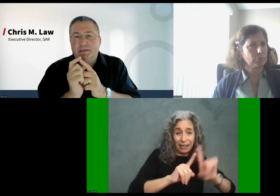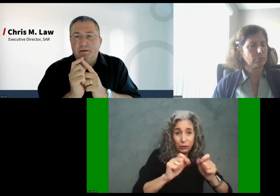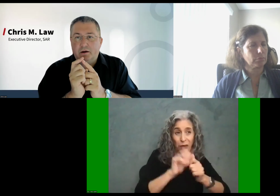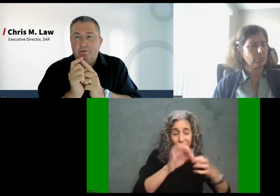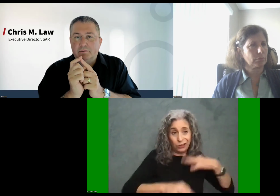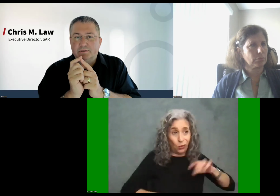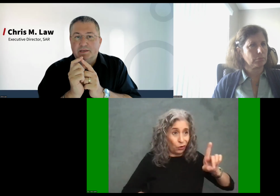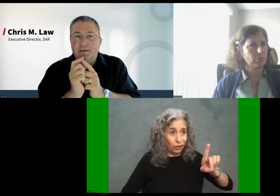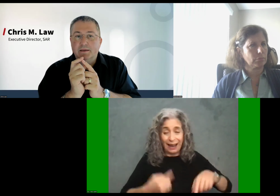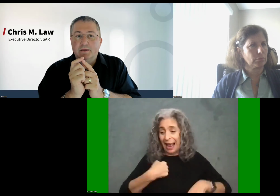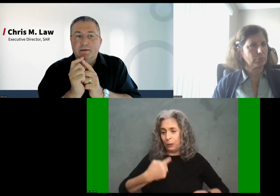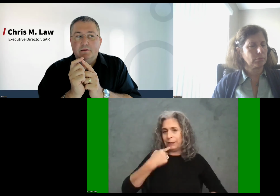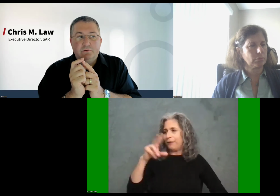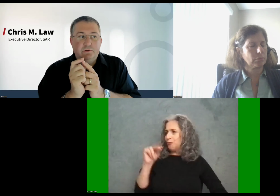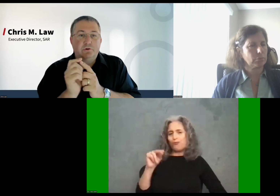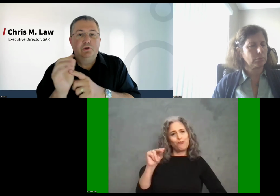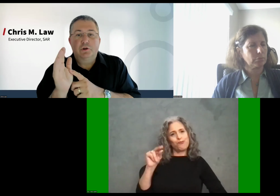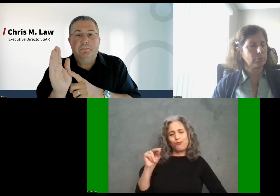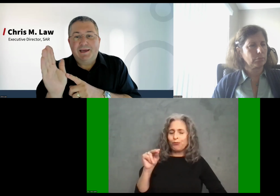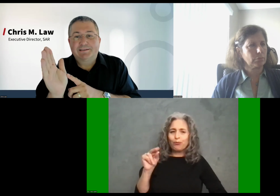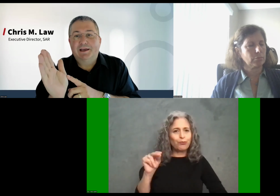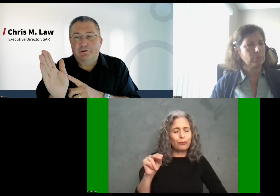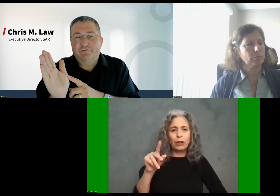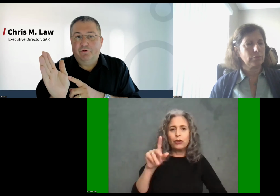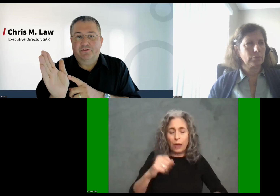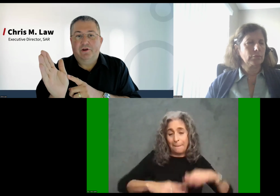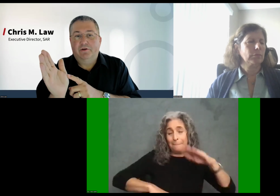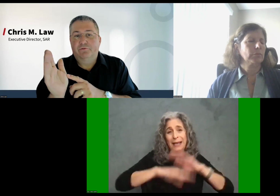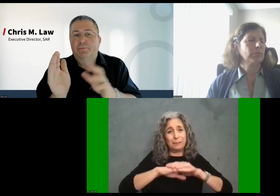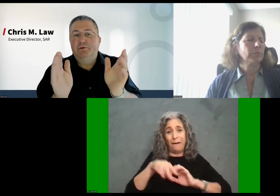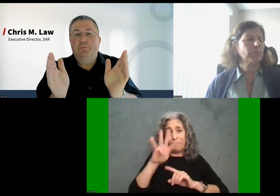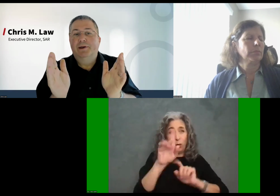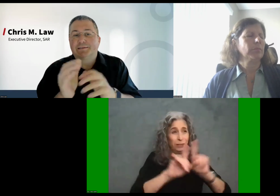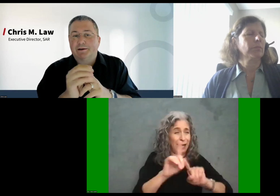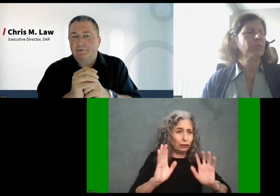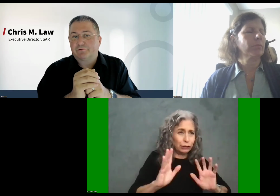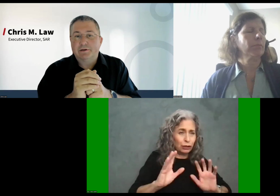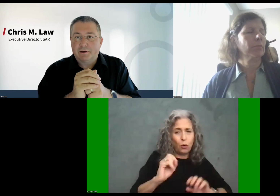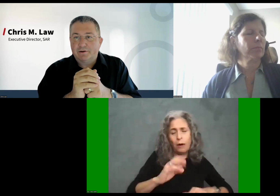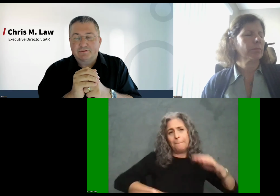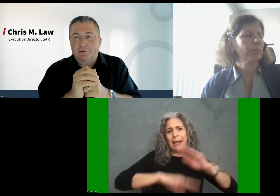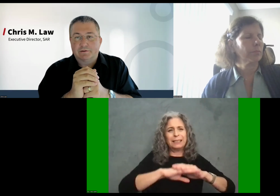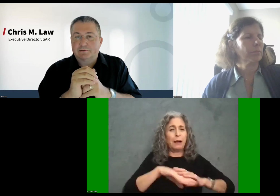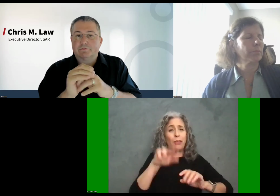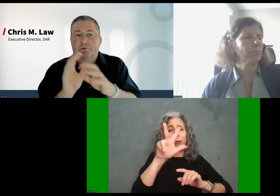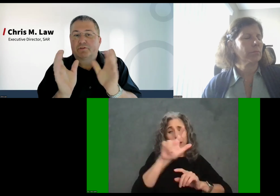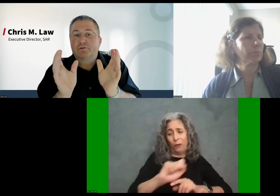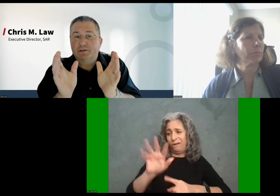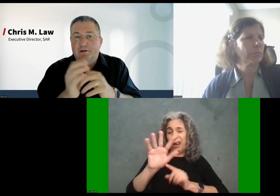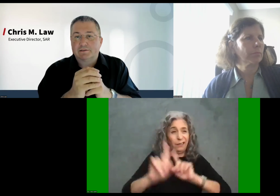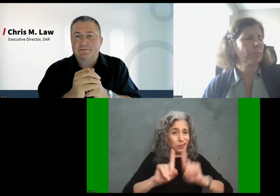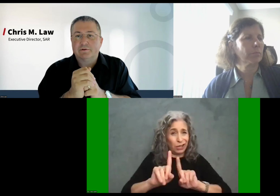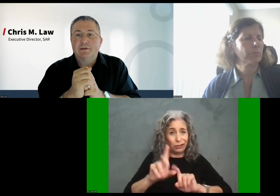I would say no. I would say you can max out at 4 stars, or maybe you max out at 3.5 stars,